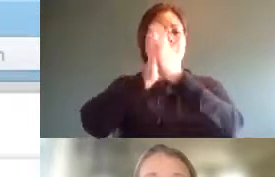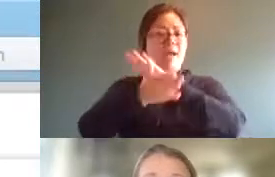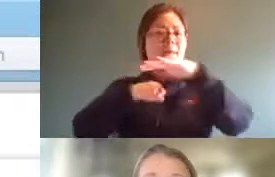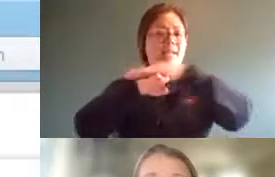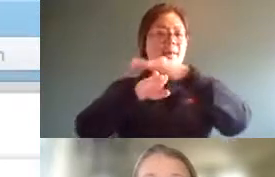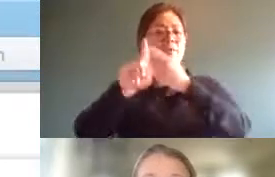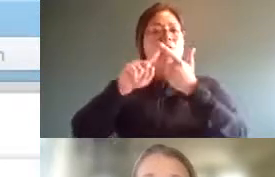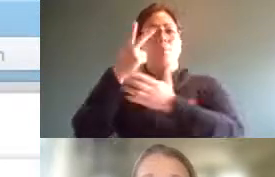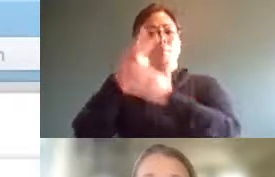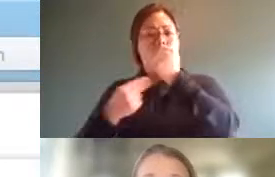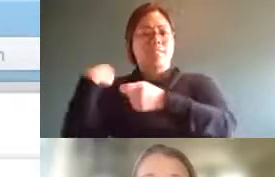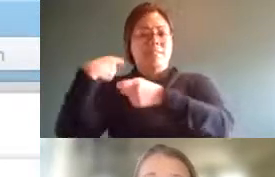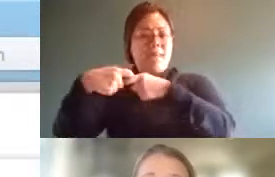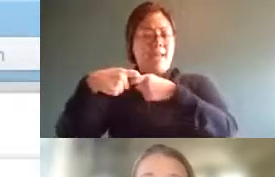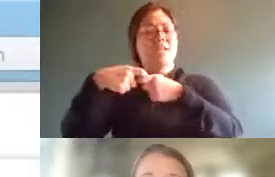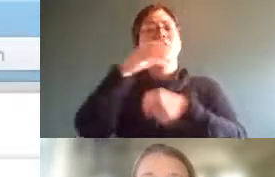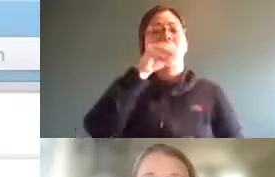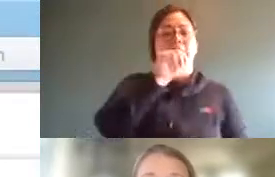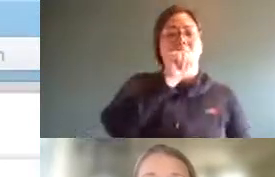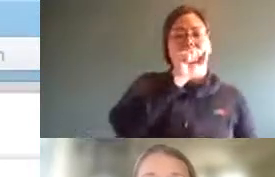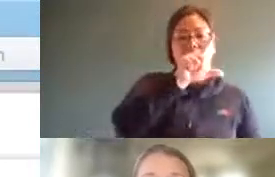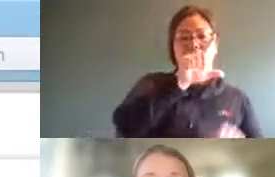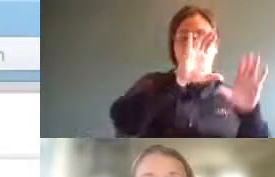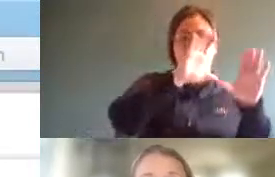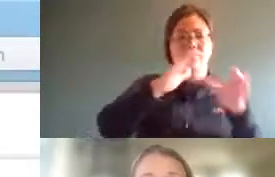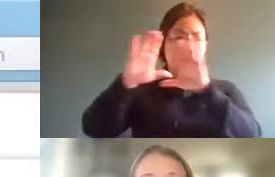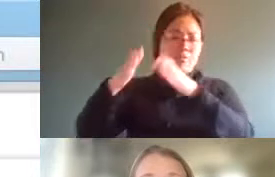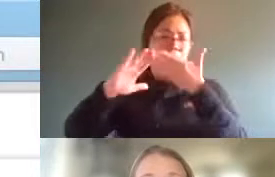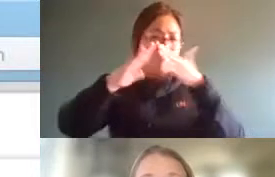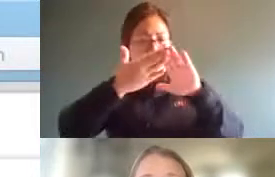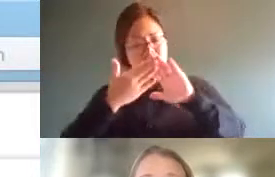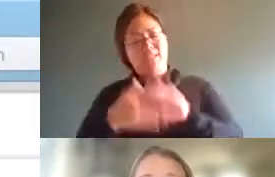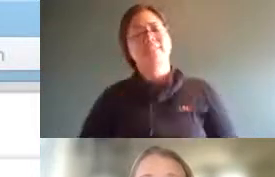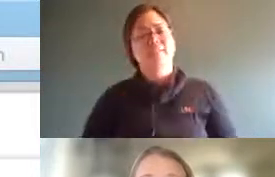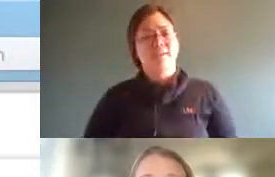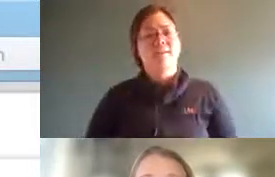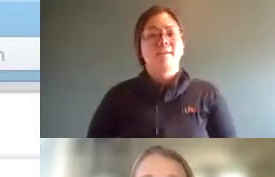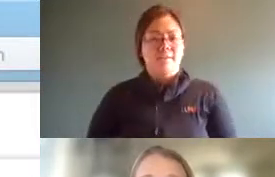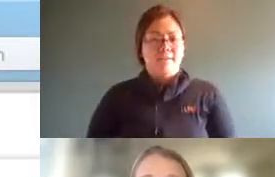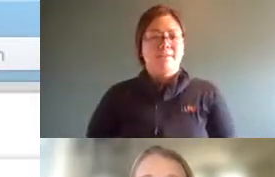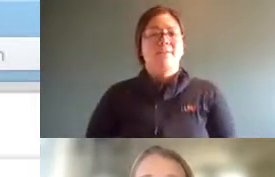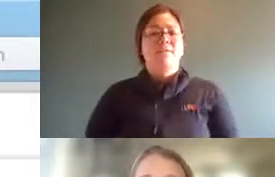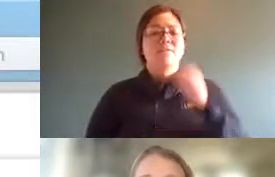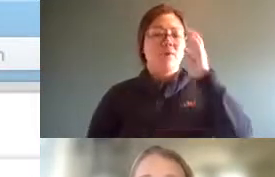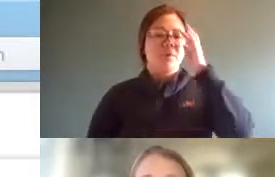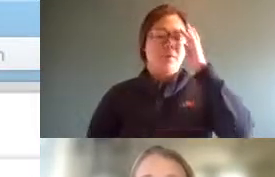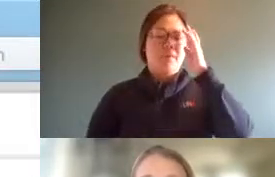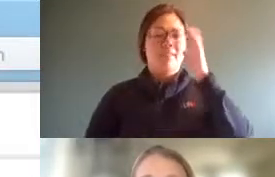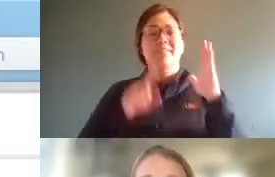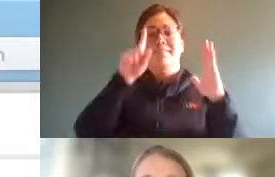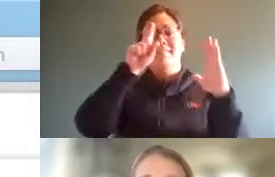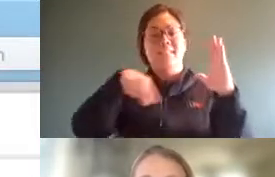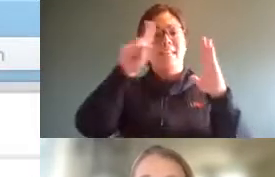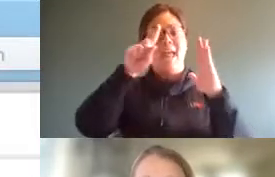both the Spanish and the American Sign Language community. So They've translated the main